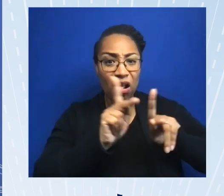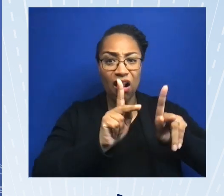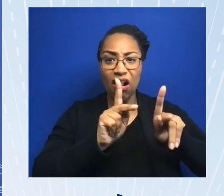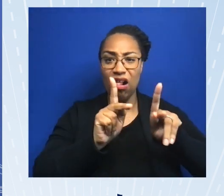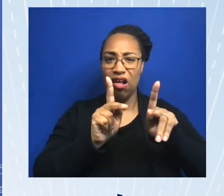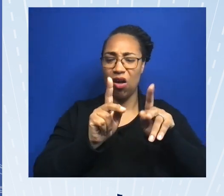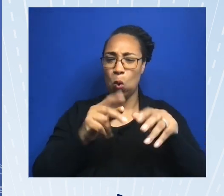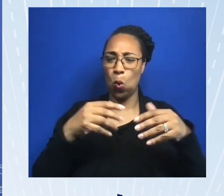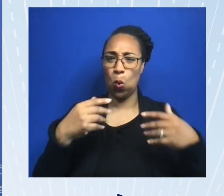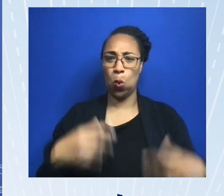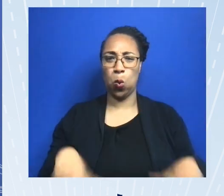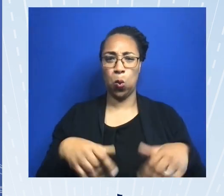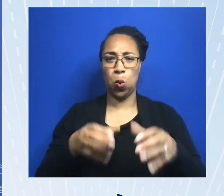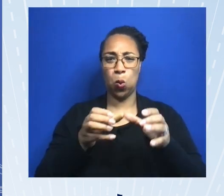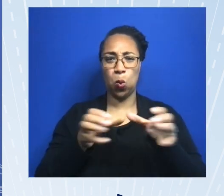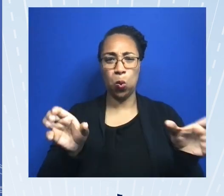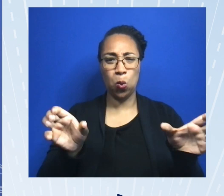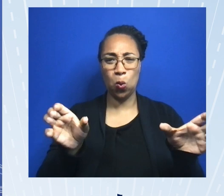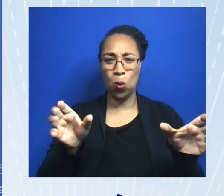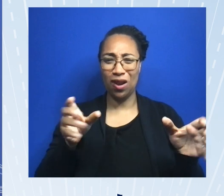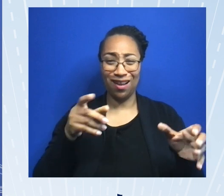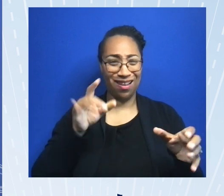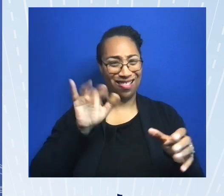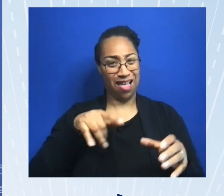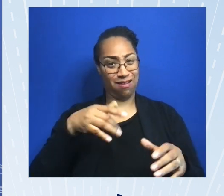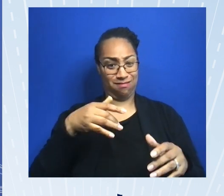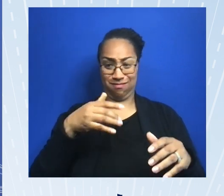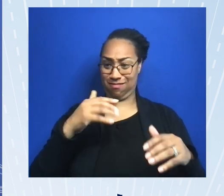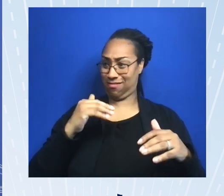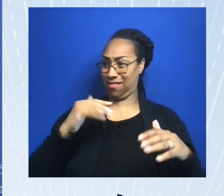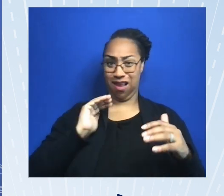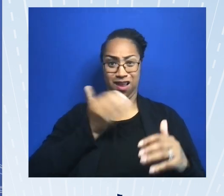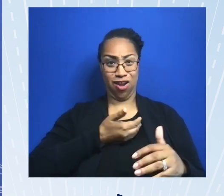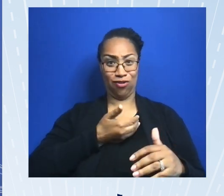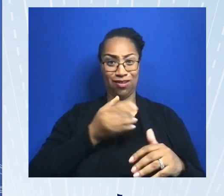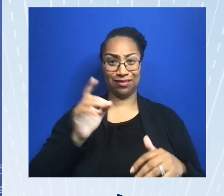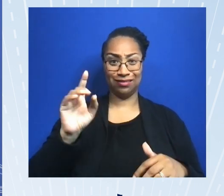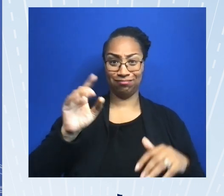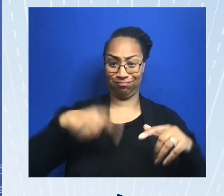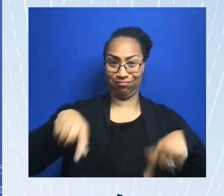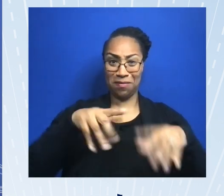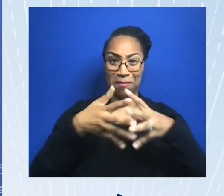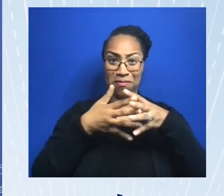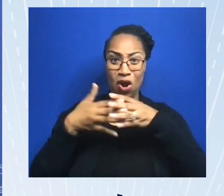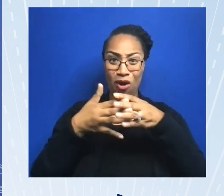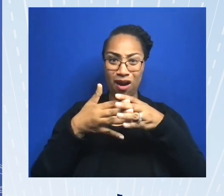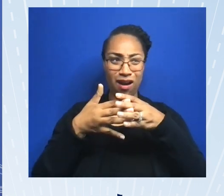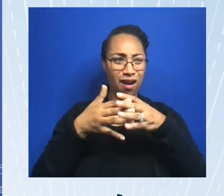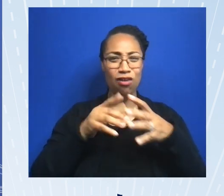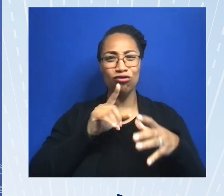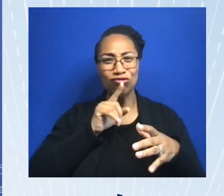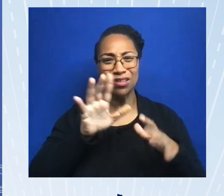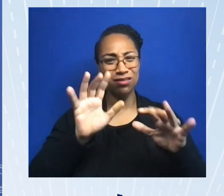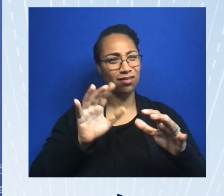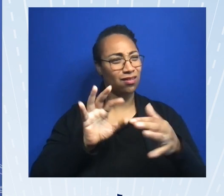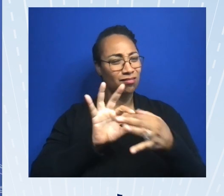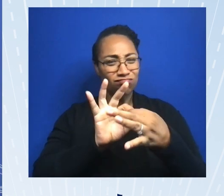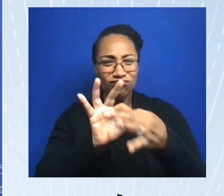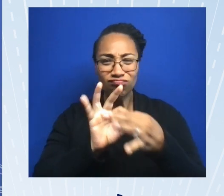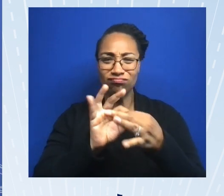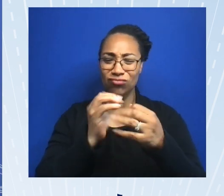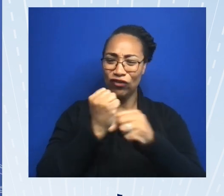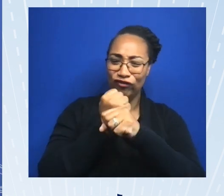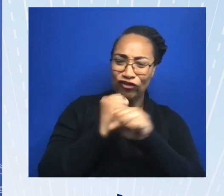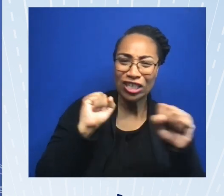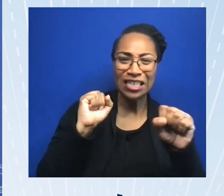and decency. And anti-Semitism delivers simplistic, false, and dangerous narratives that have led